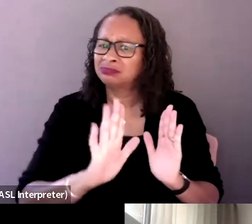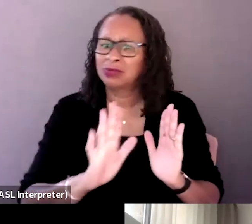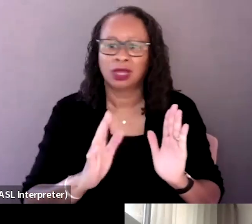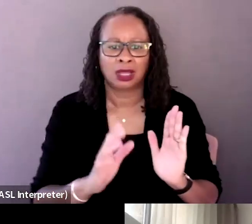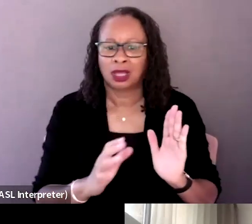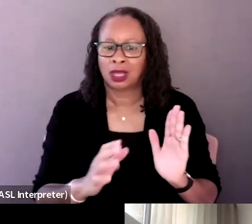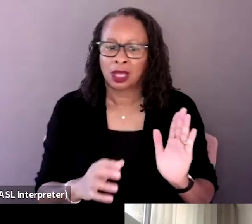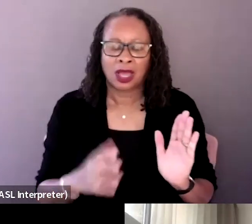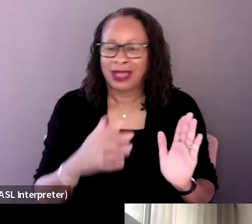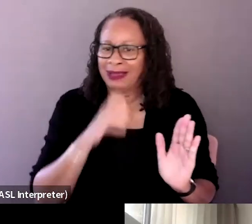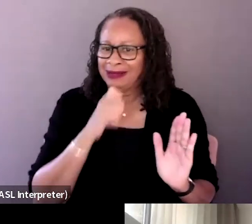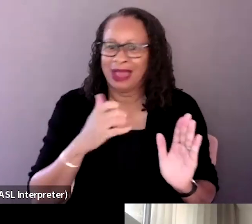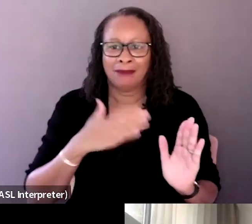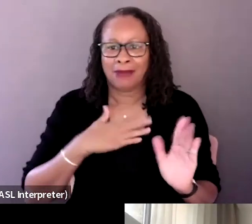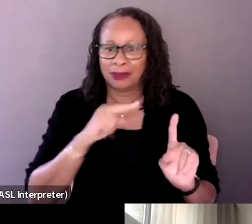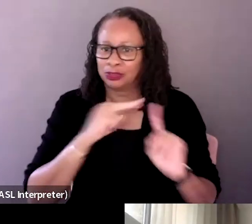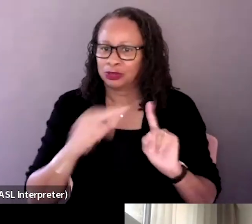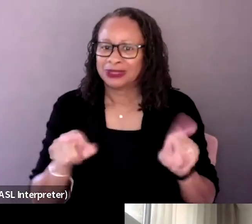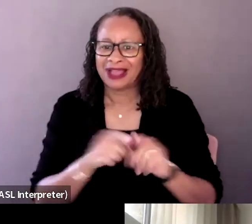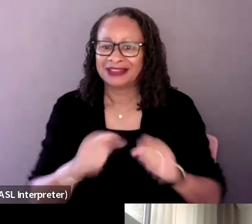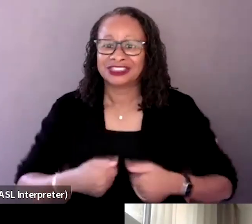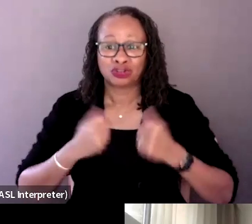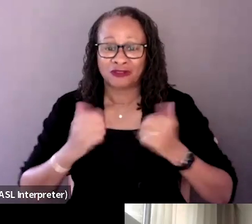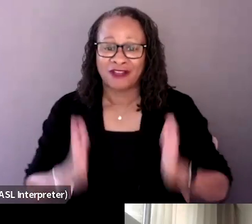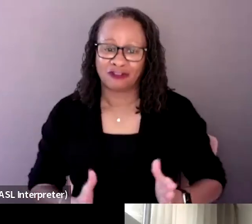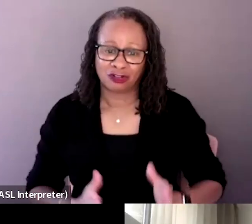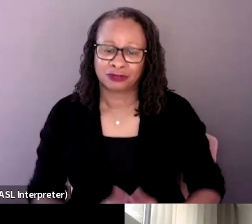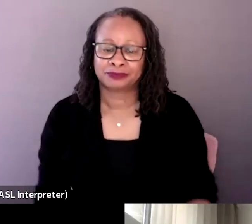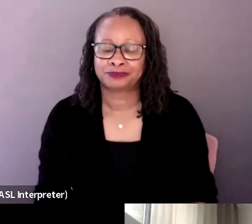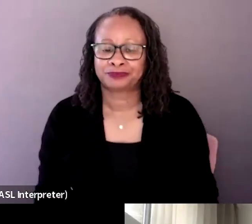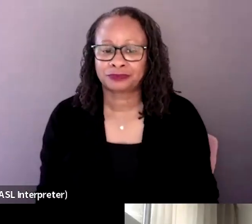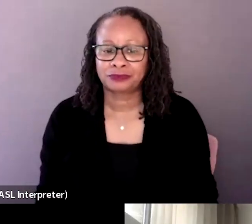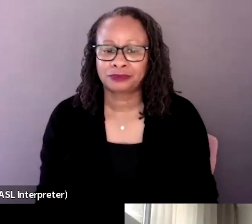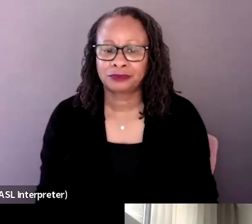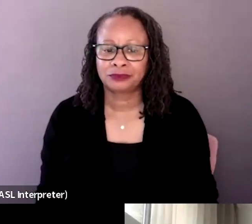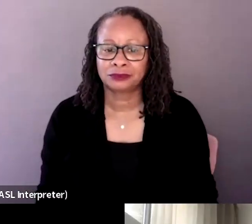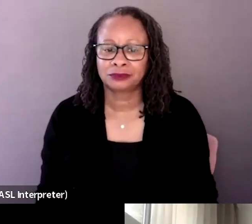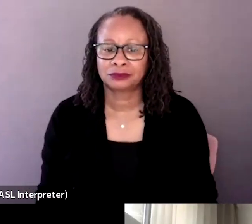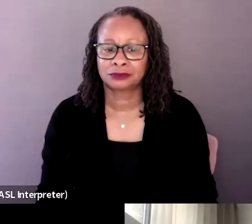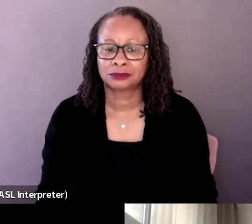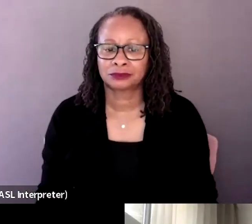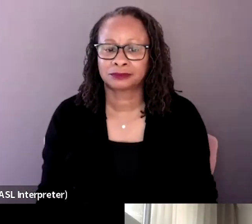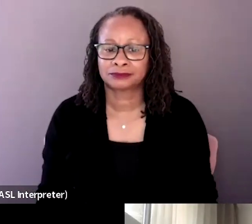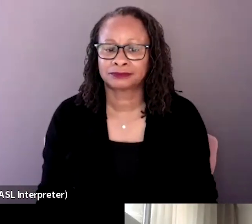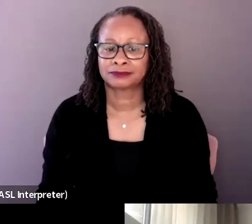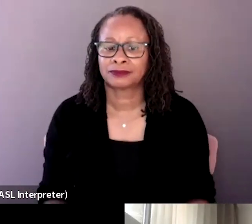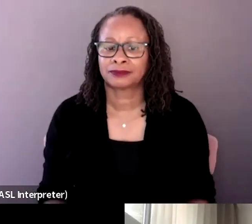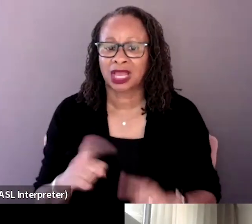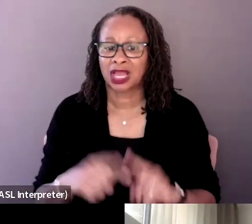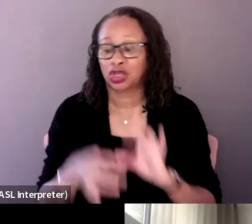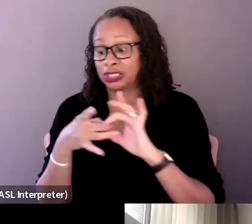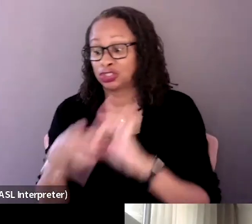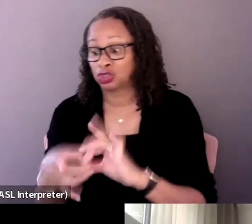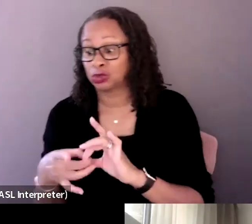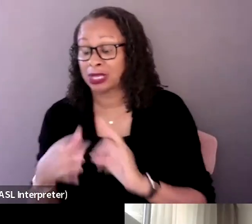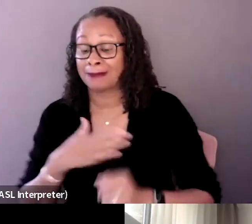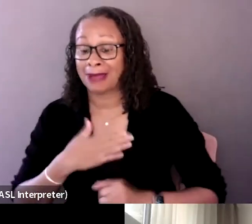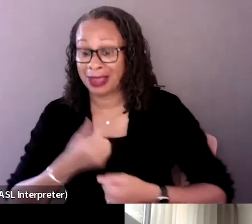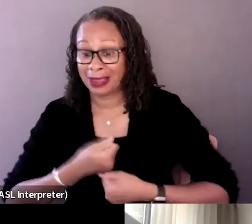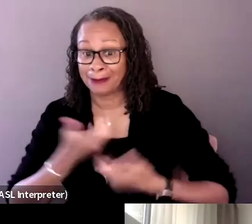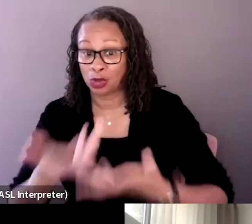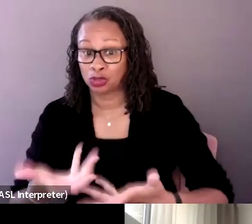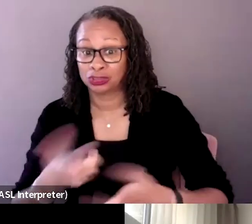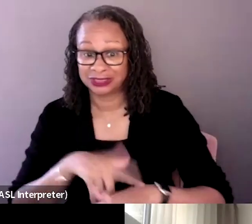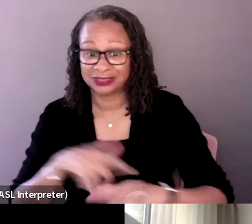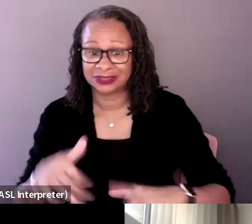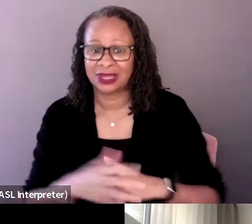of view as a survivor. Um, and also I guess I couldn't associate my emotion that time